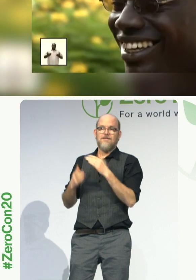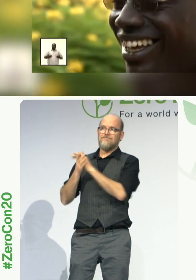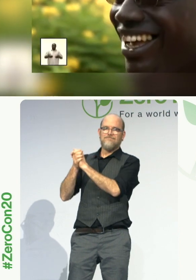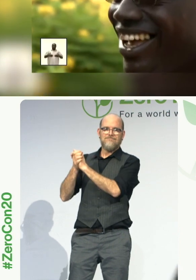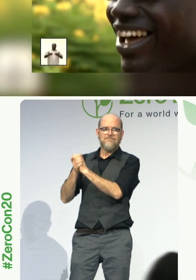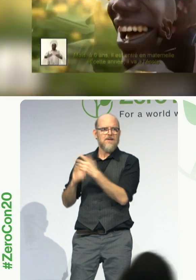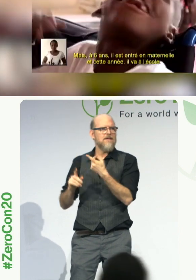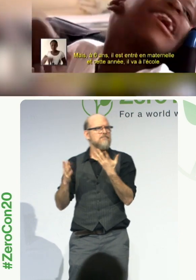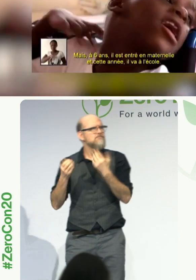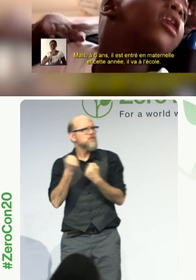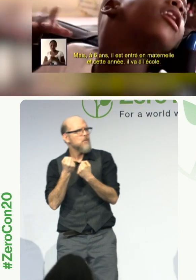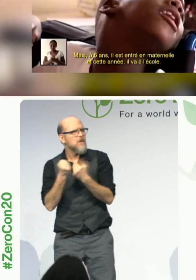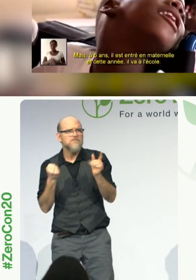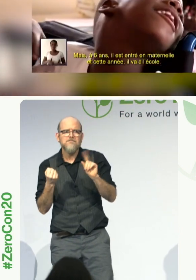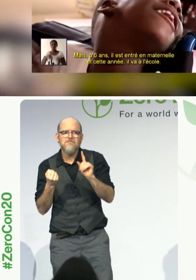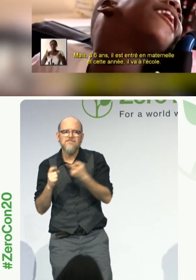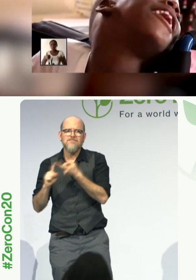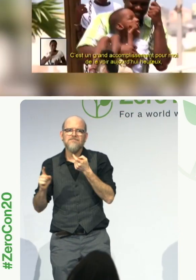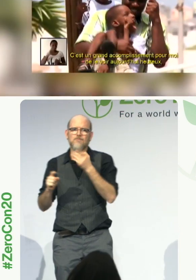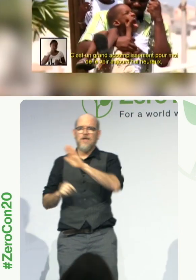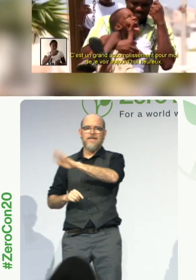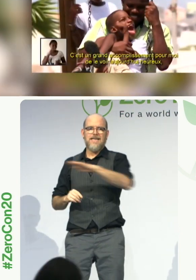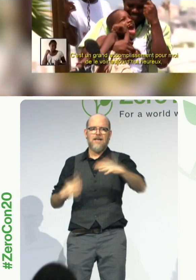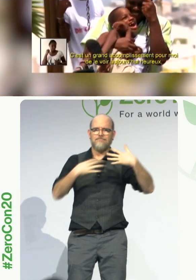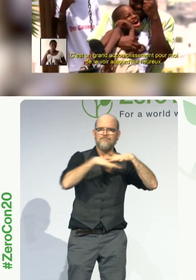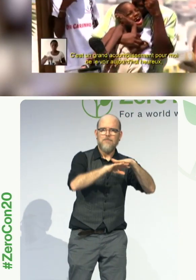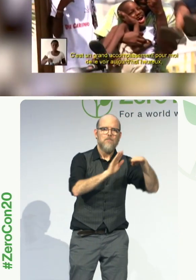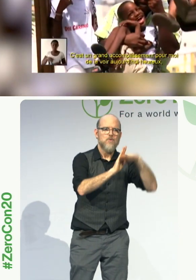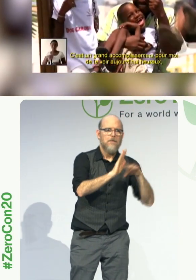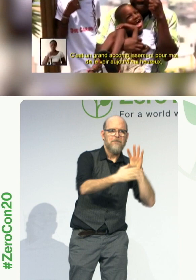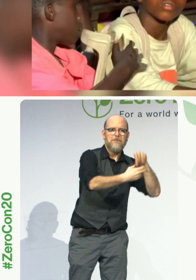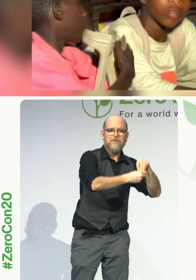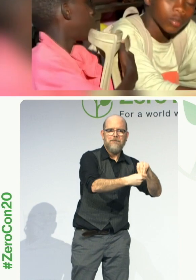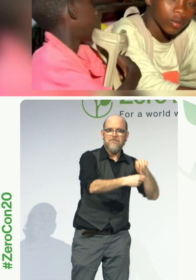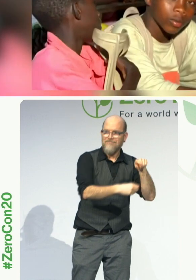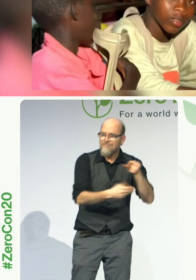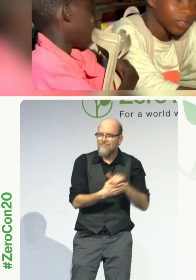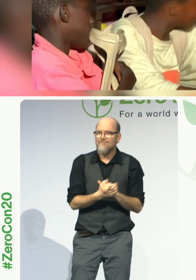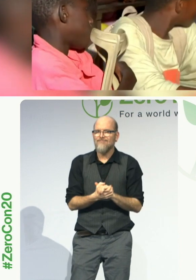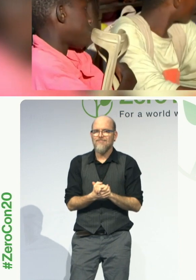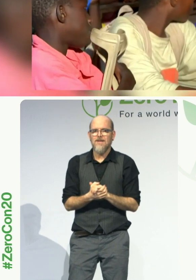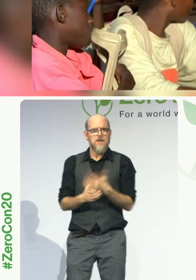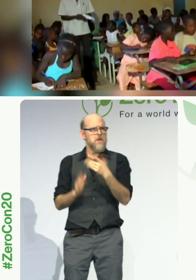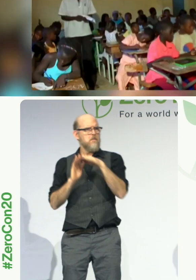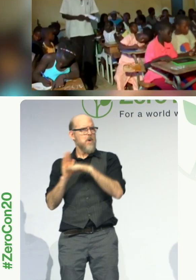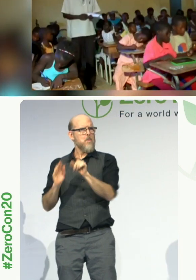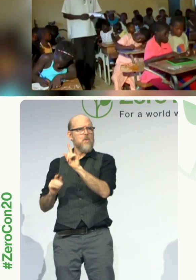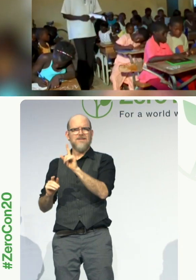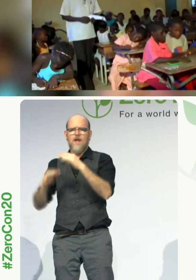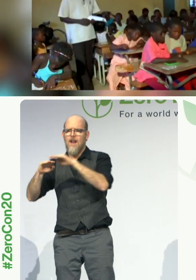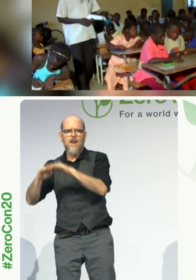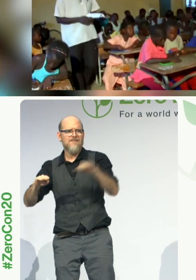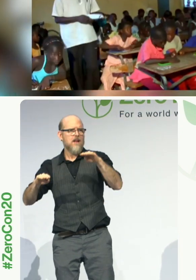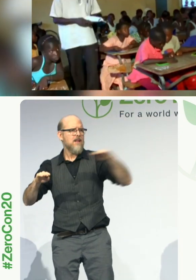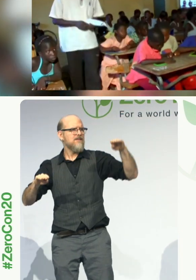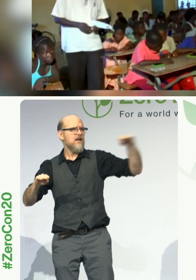Education program, also an impact transfer participant. The program works on multiple levels with individual children